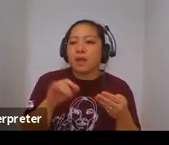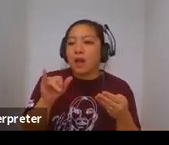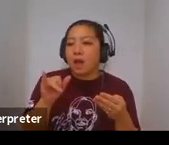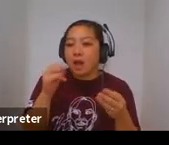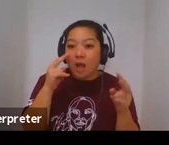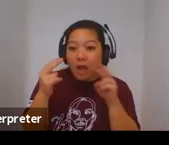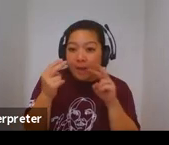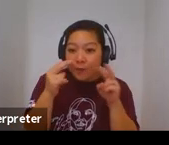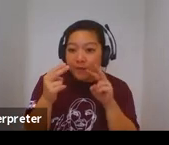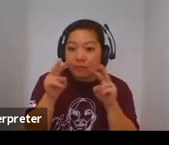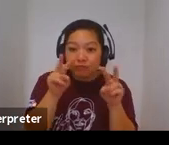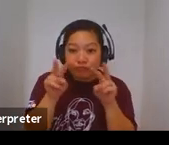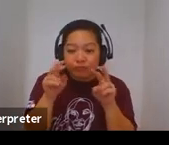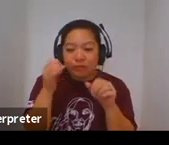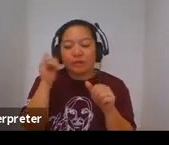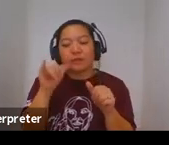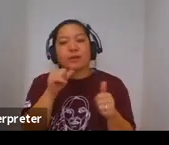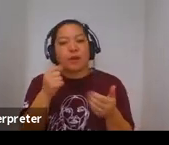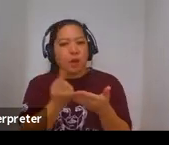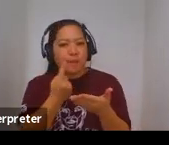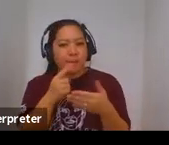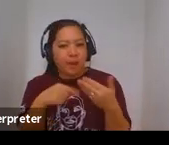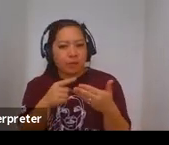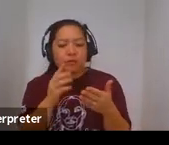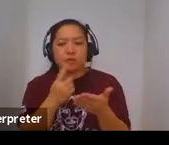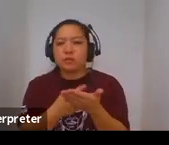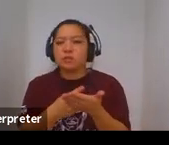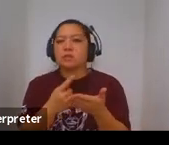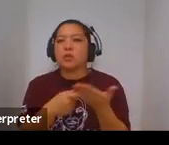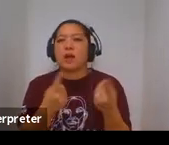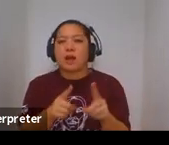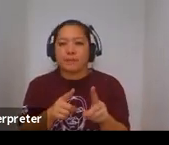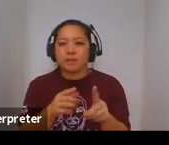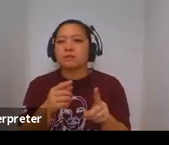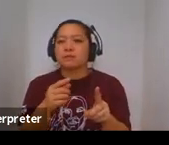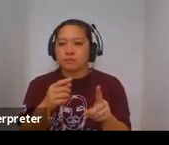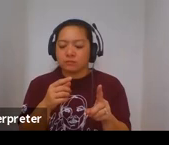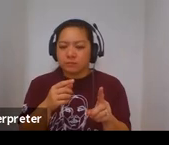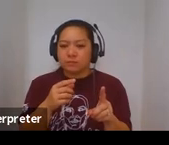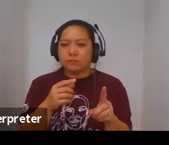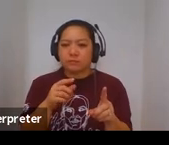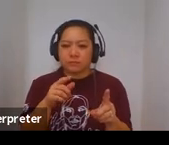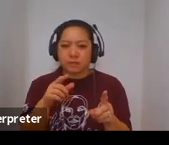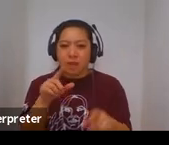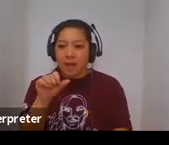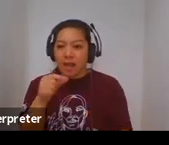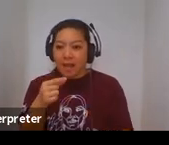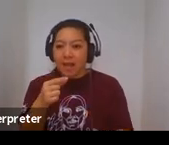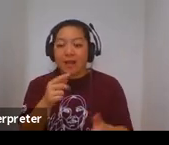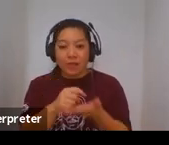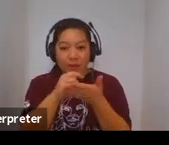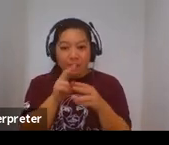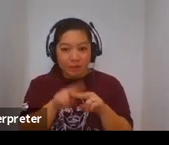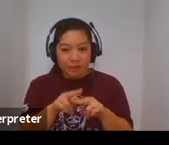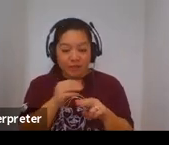movement. They're not about just talking through what happened to you and the typical like therapist chair. There's ways